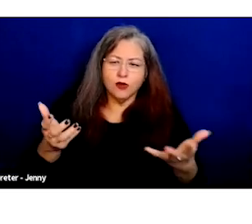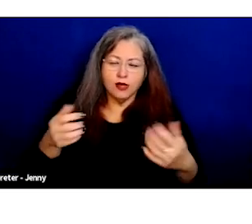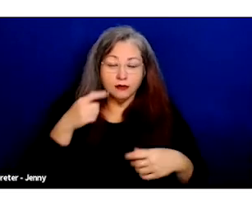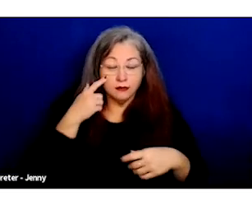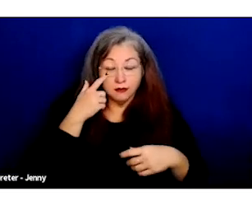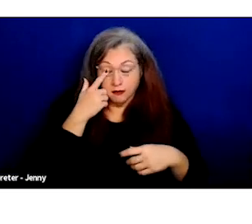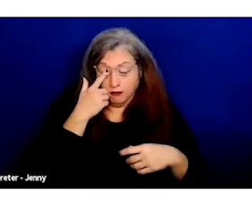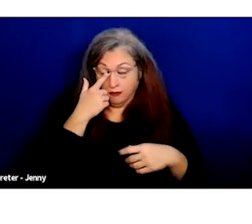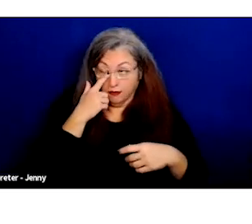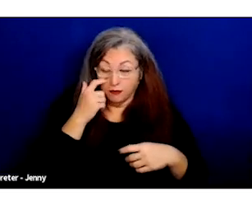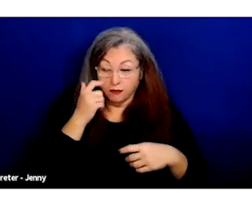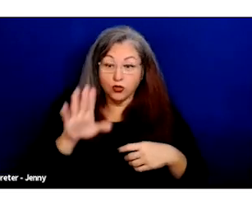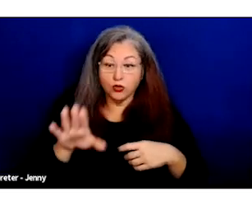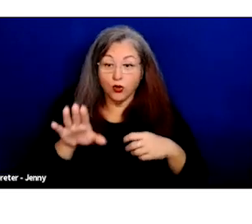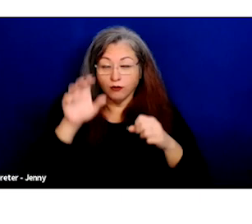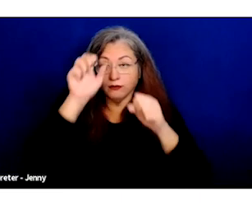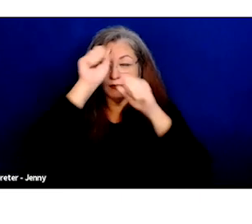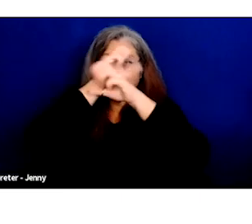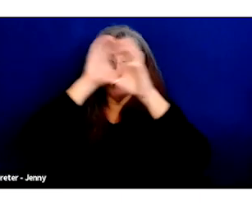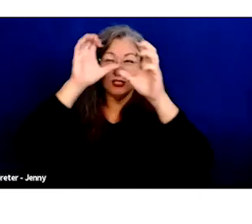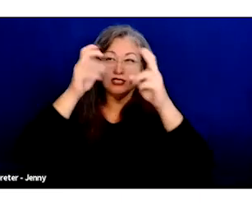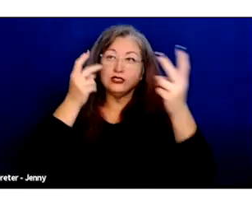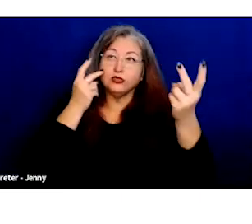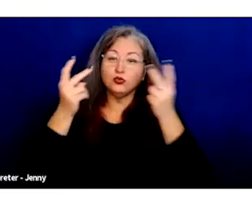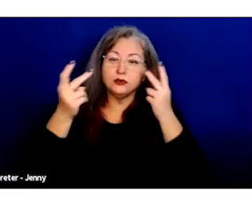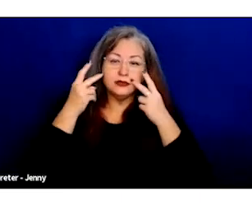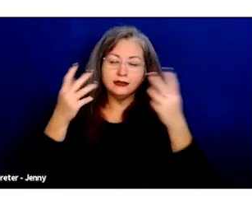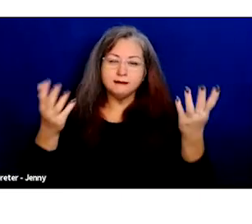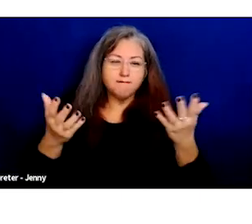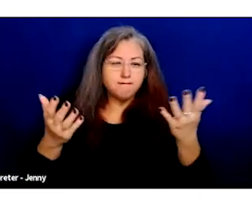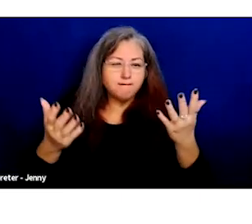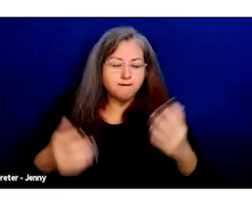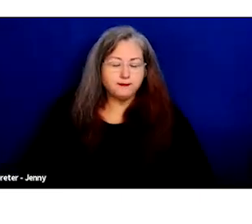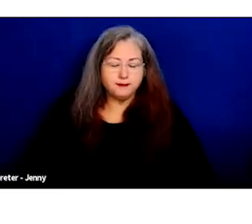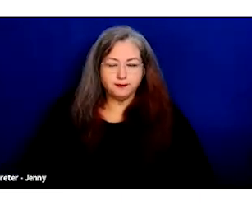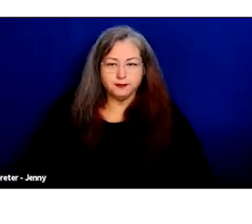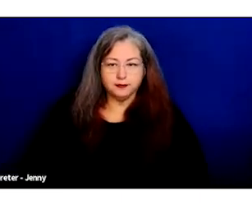What images do you see?